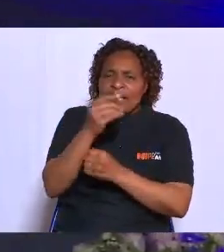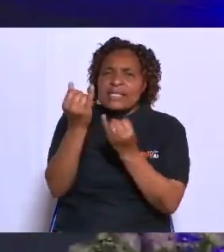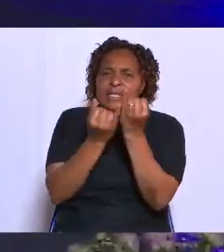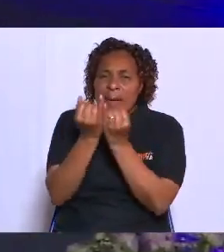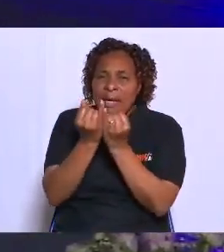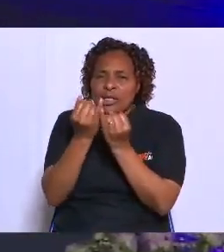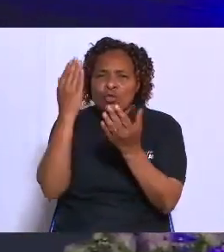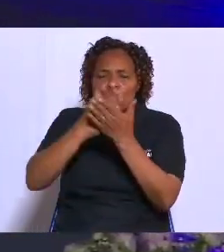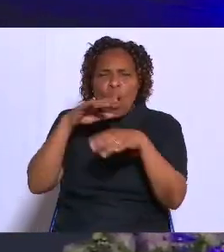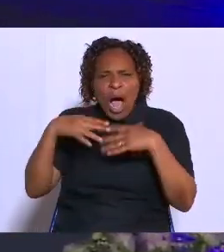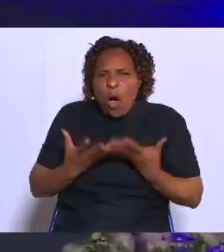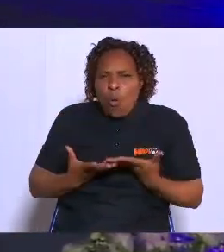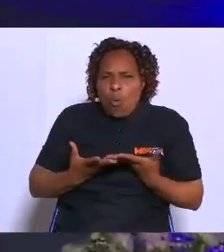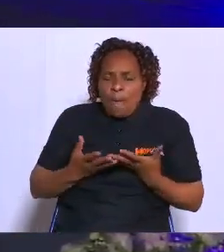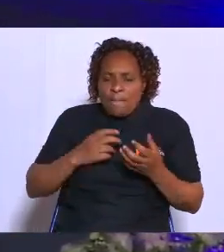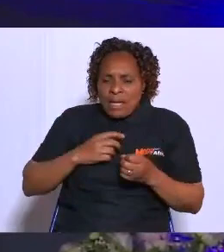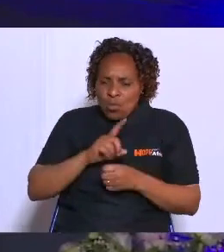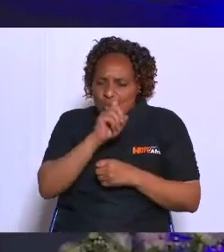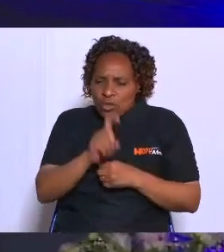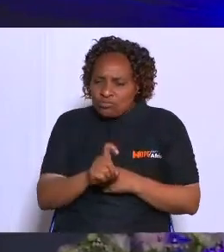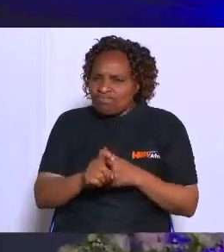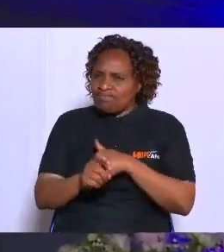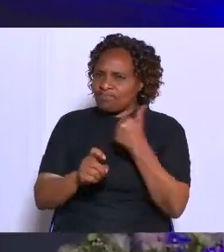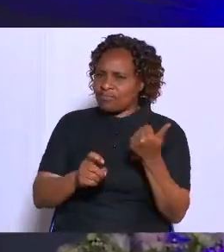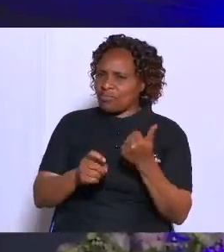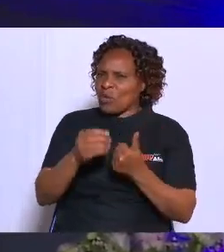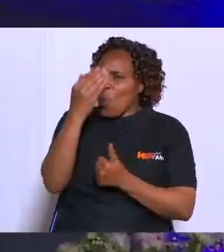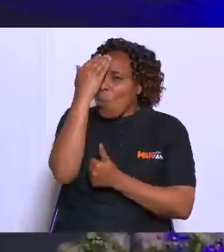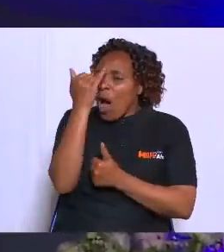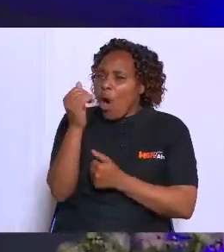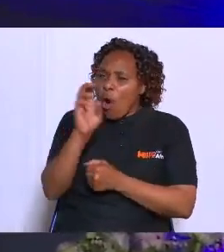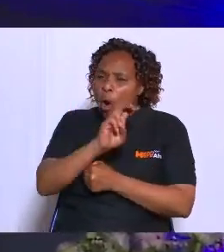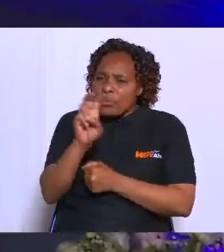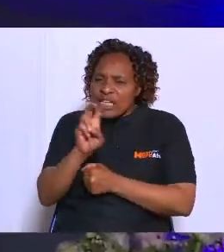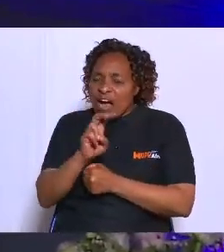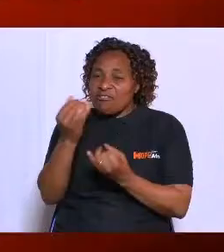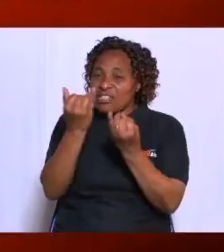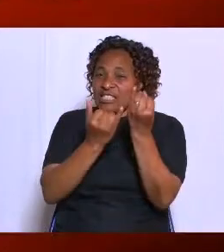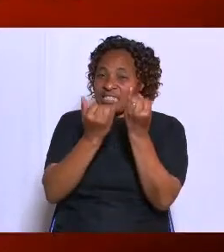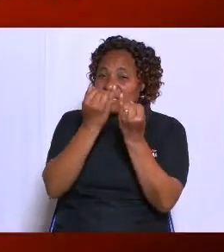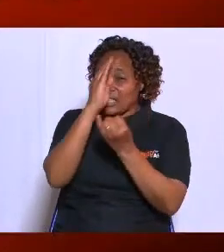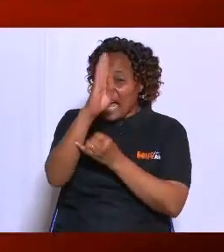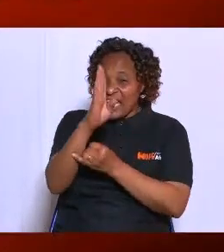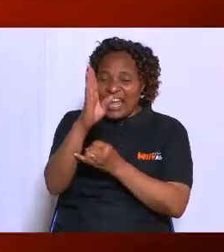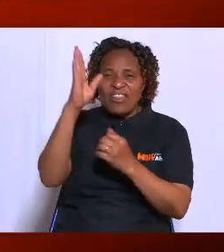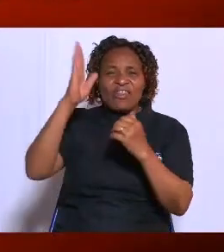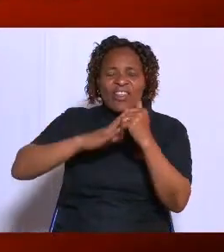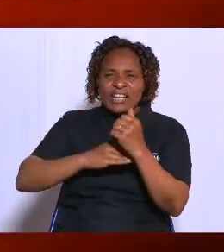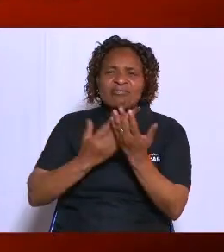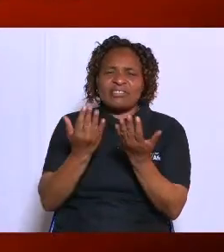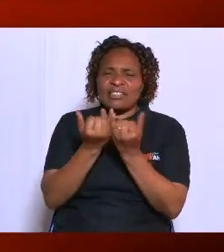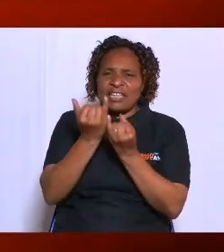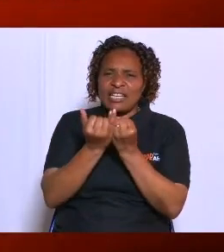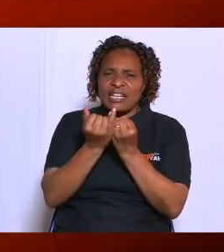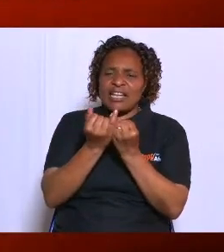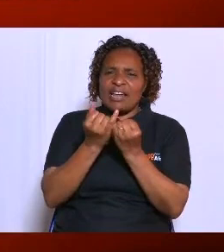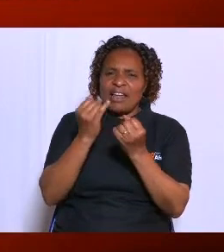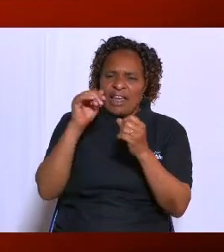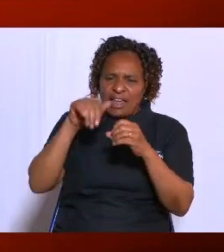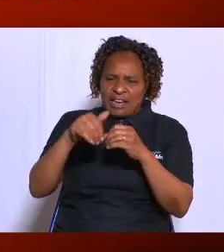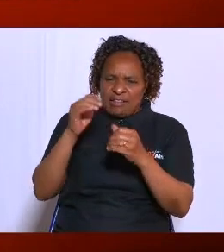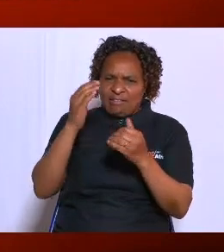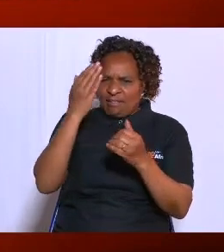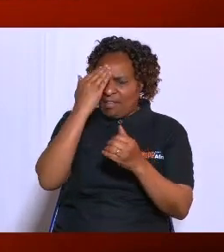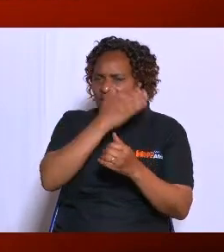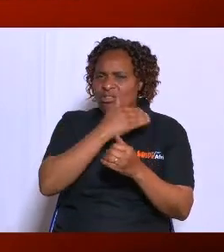could that be true then I looked at the next question why do we observe Sunday instead of Saturday in the Catholic church and here's what it said because